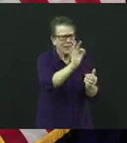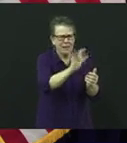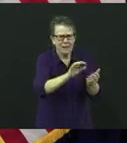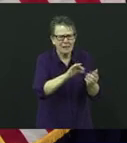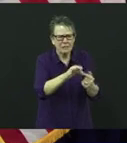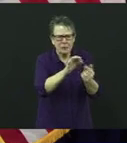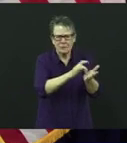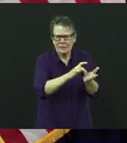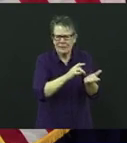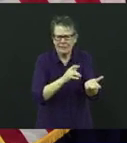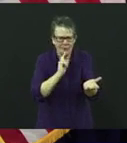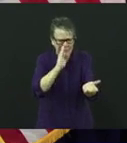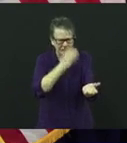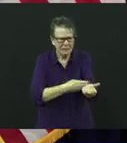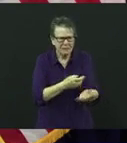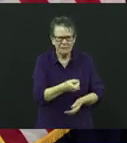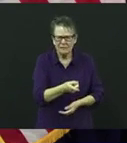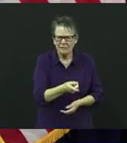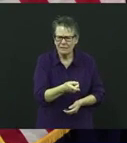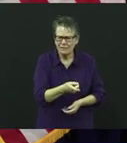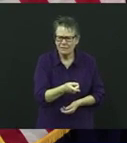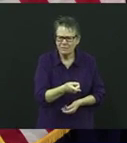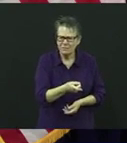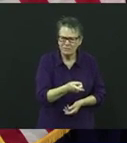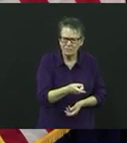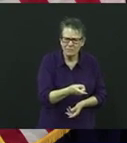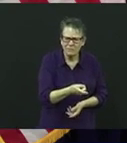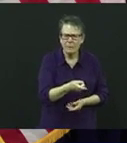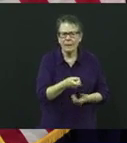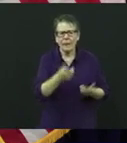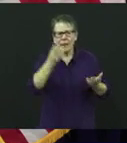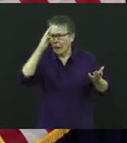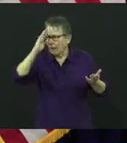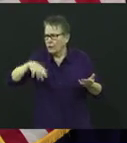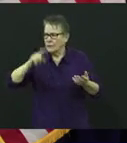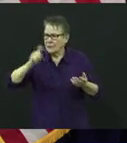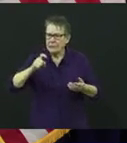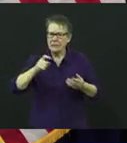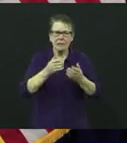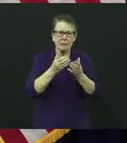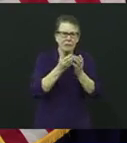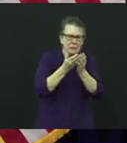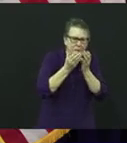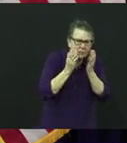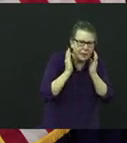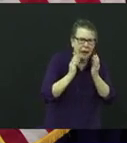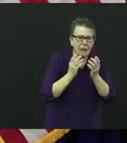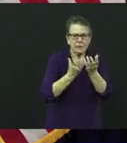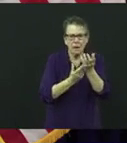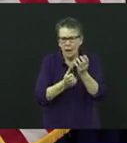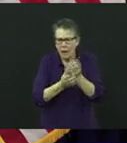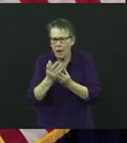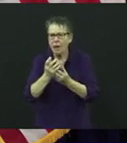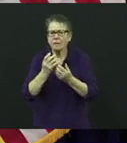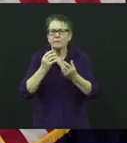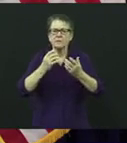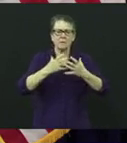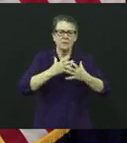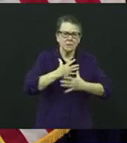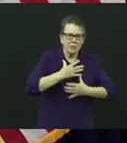other treatment? Is that it? Yes. For now. So let me do the